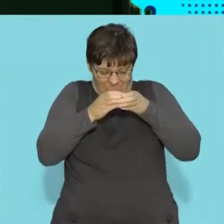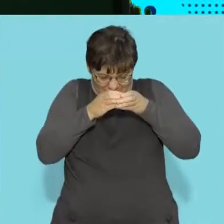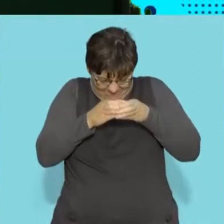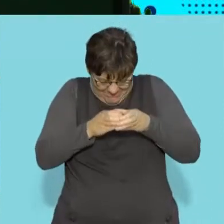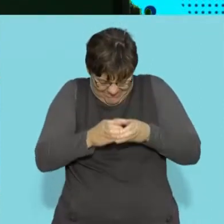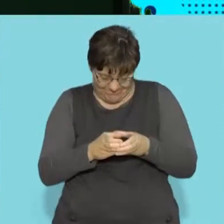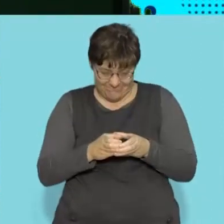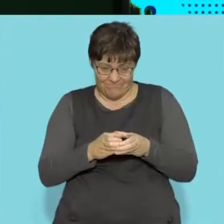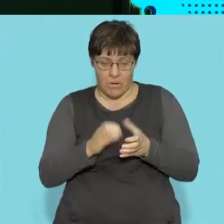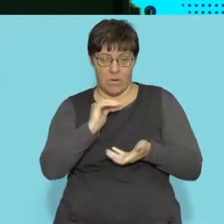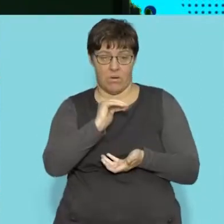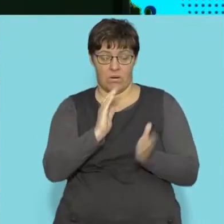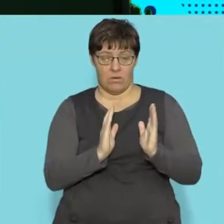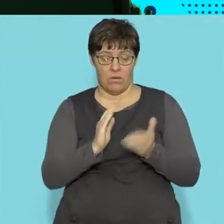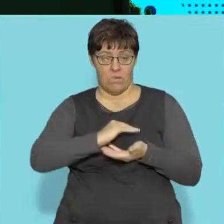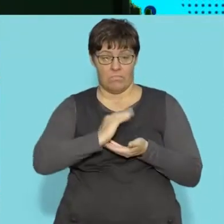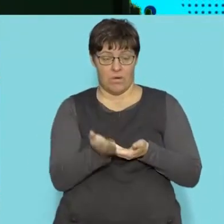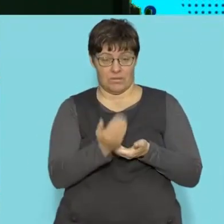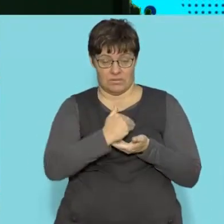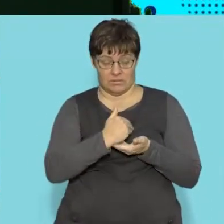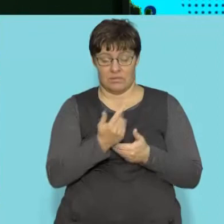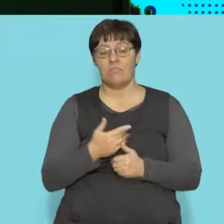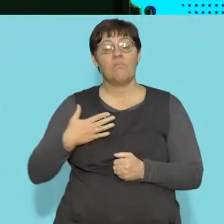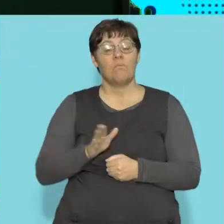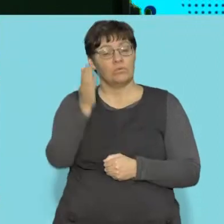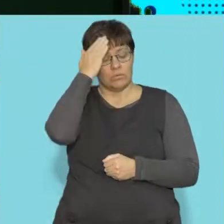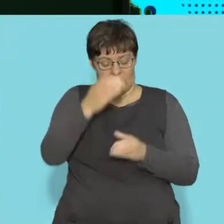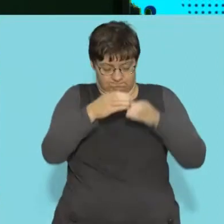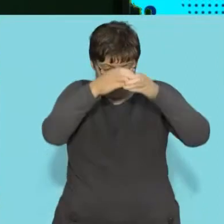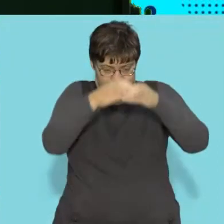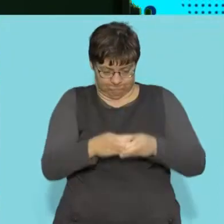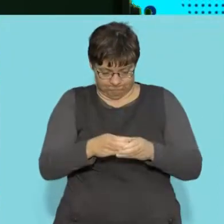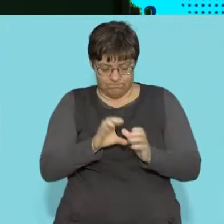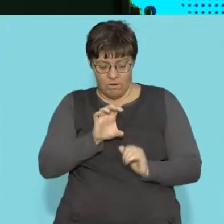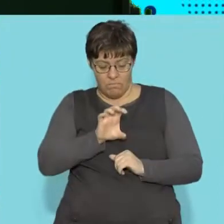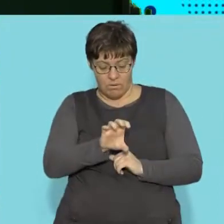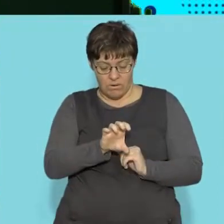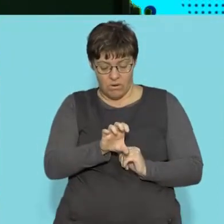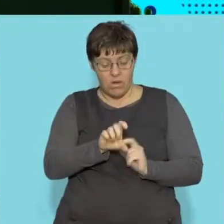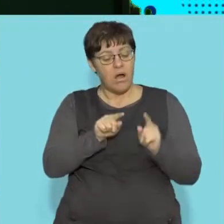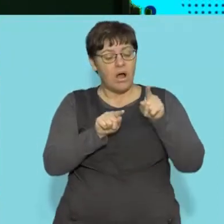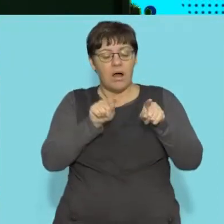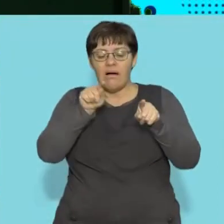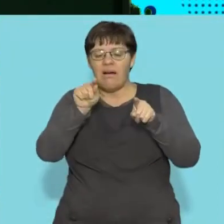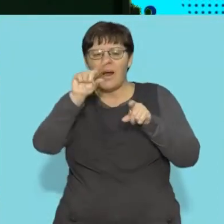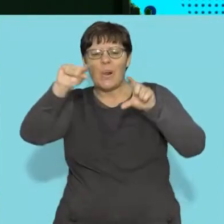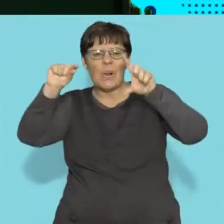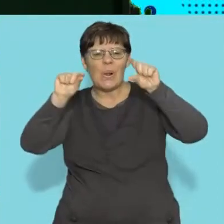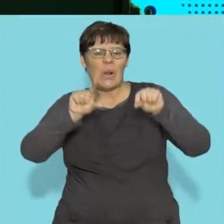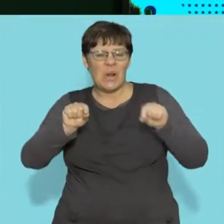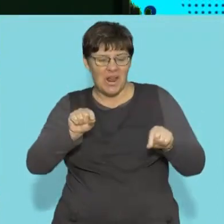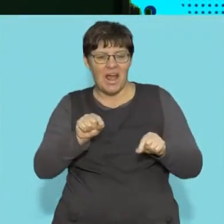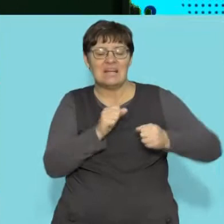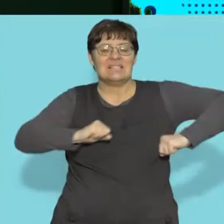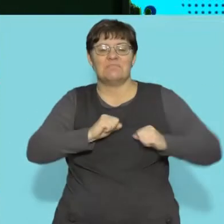into a box. And I want to know, with this glass ball in the box, what is the volume of the empty